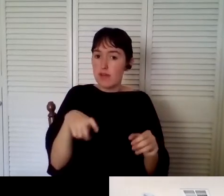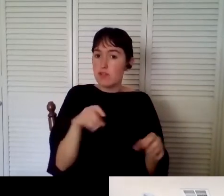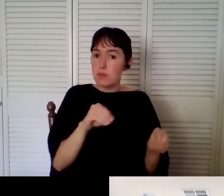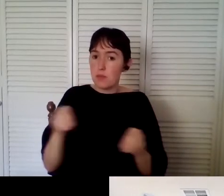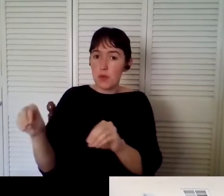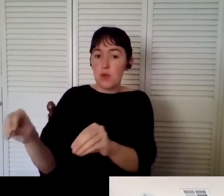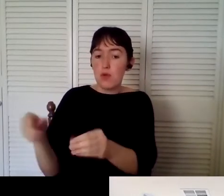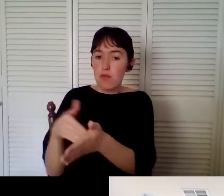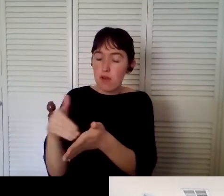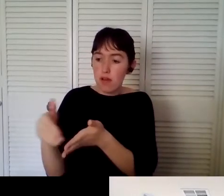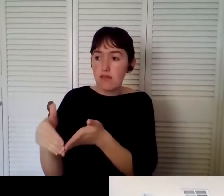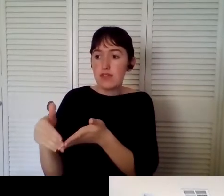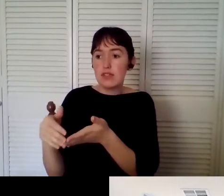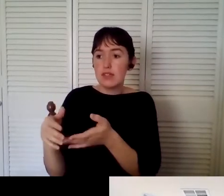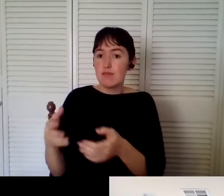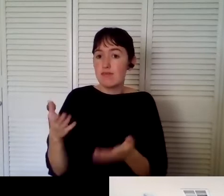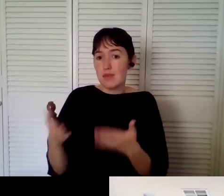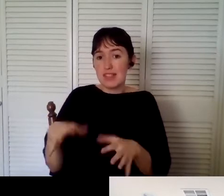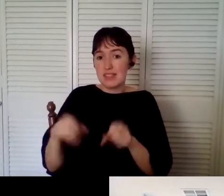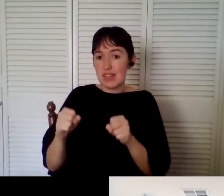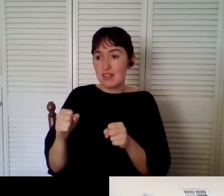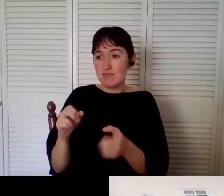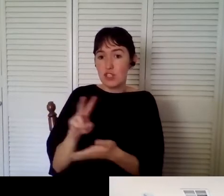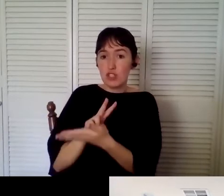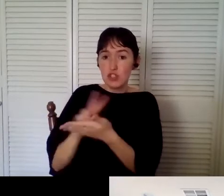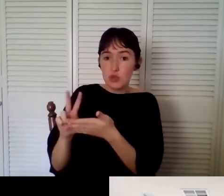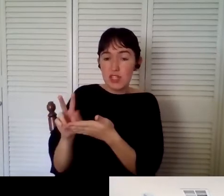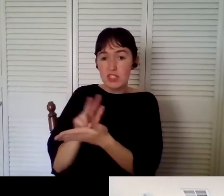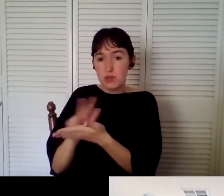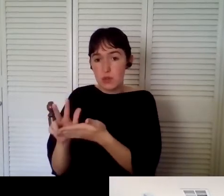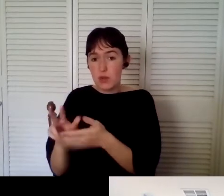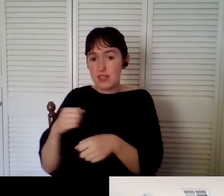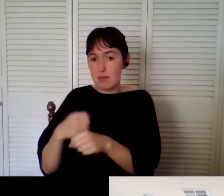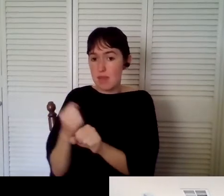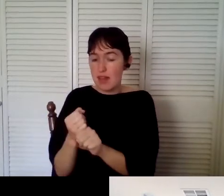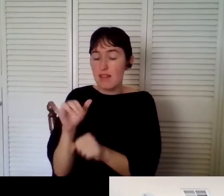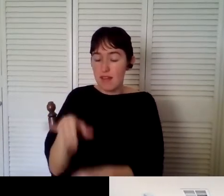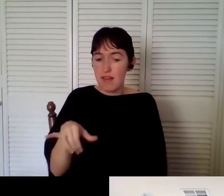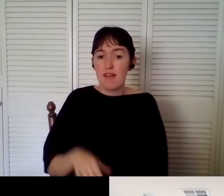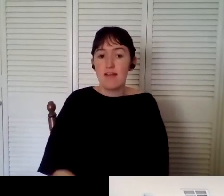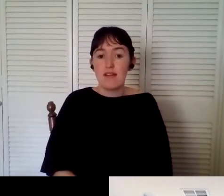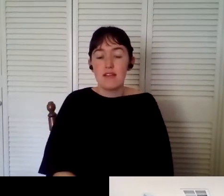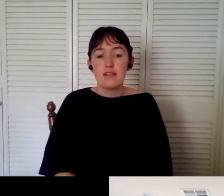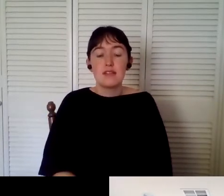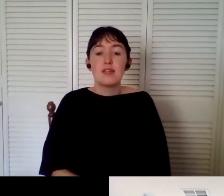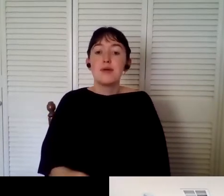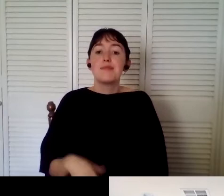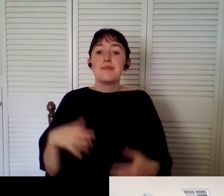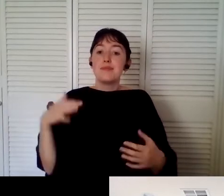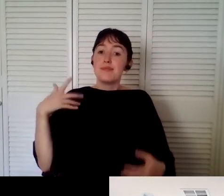hours. Mhm. So around 15,000 years ago, as the climate's changing and people are transitioning to agriculture in